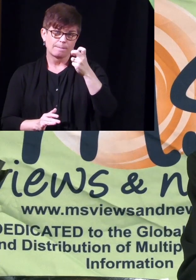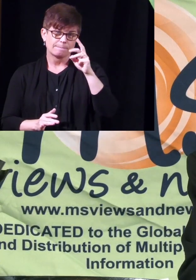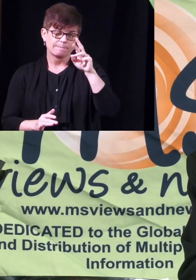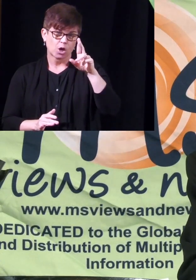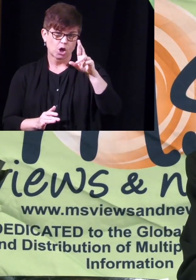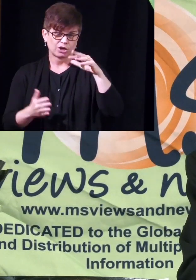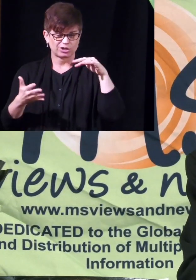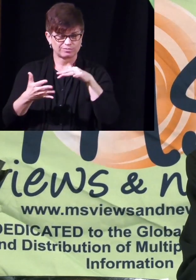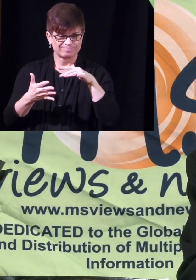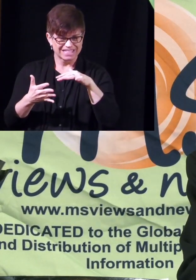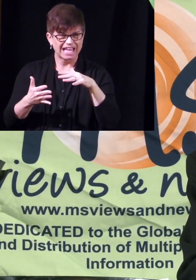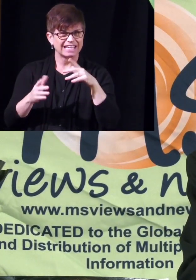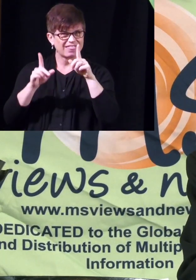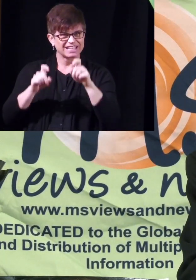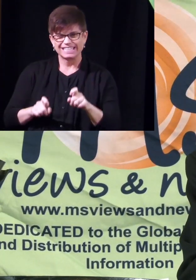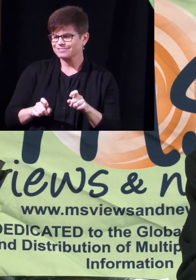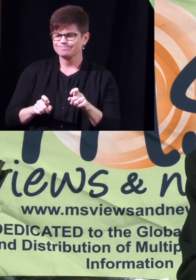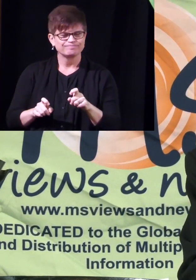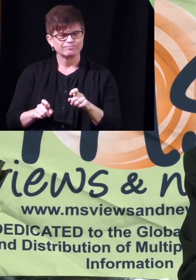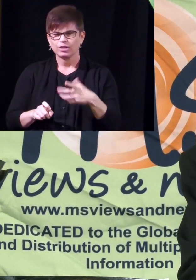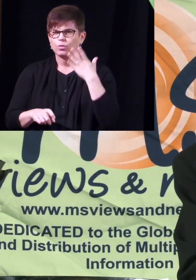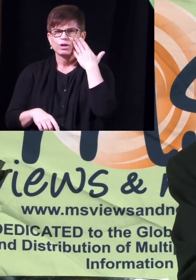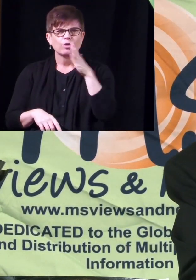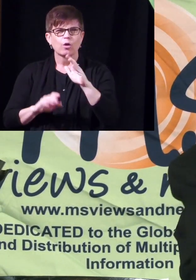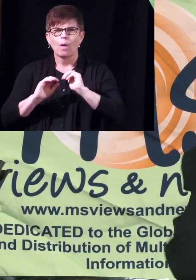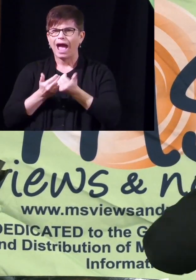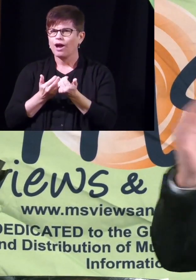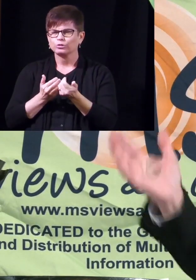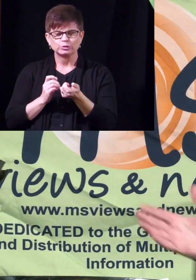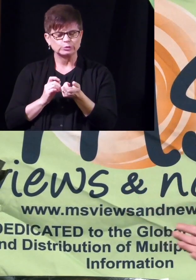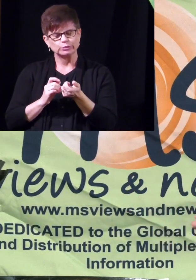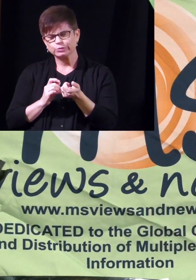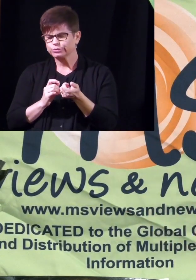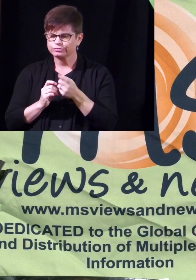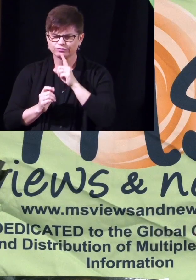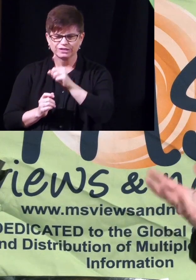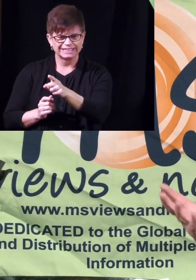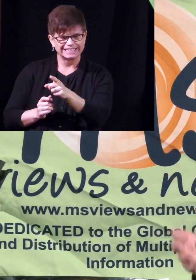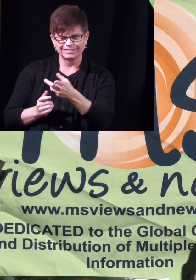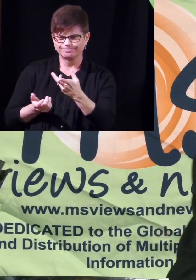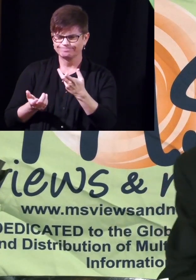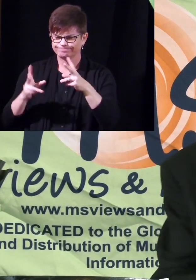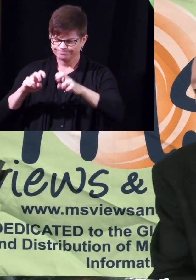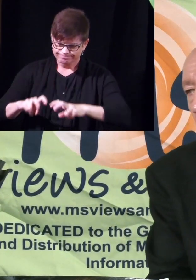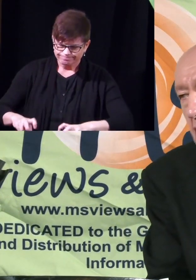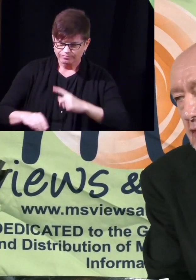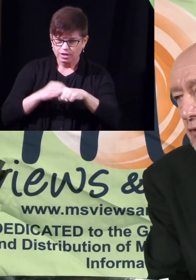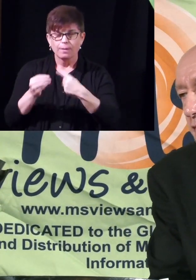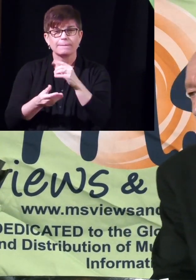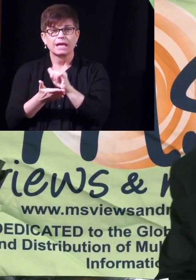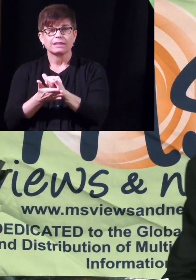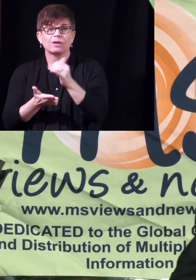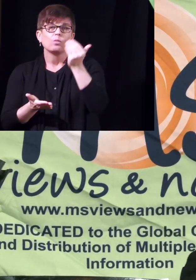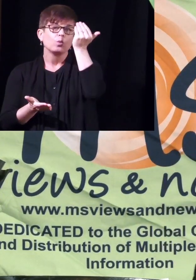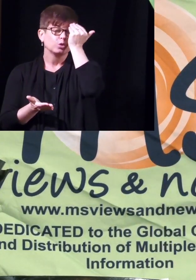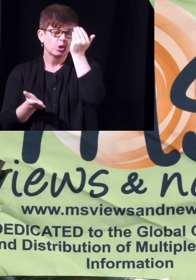not exactly sure how to interpret that in primary progressive MS yet. But when we have large numbers of people, we'll know more about what to do for that. But that